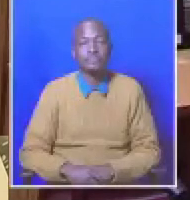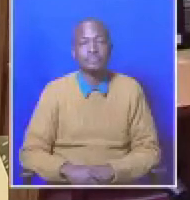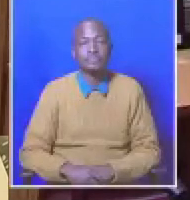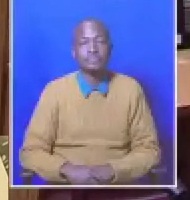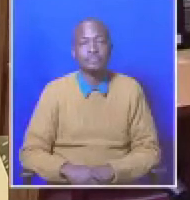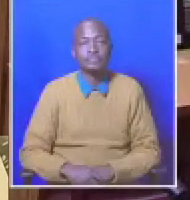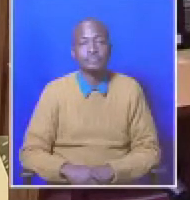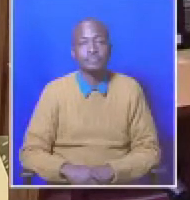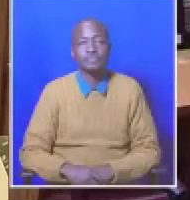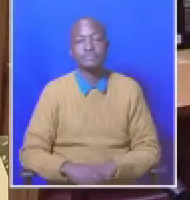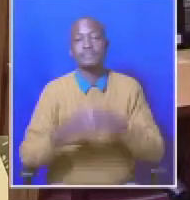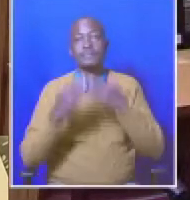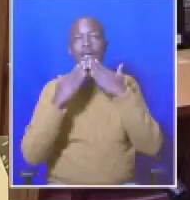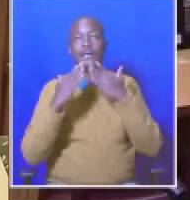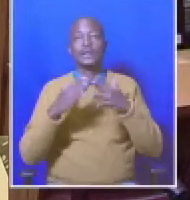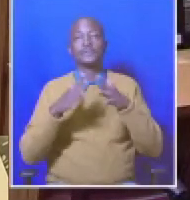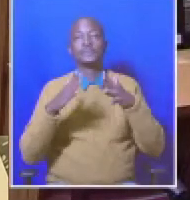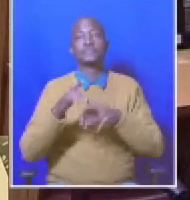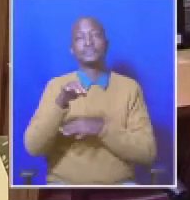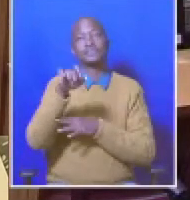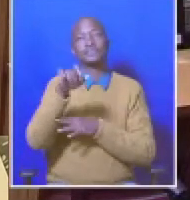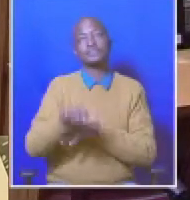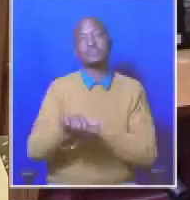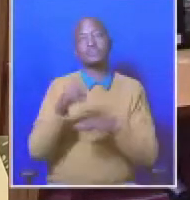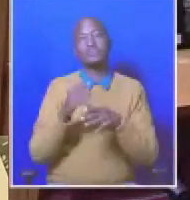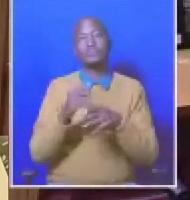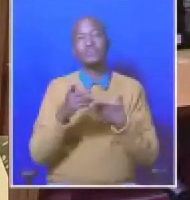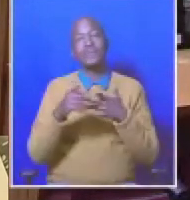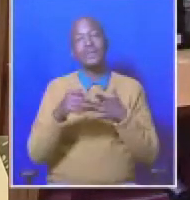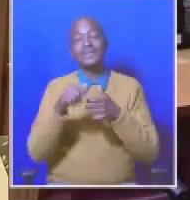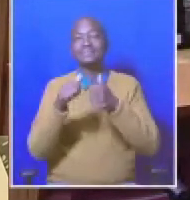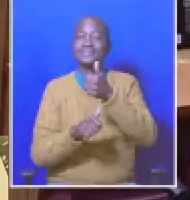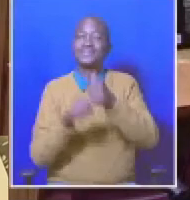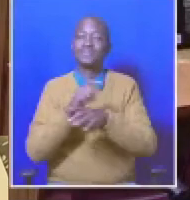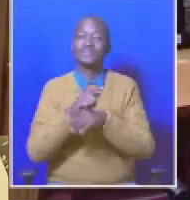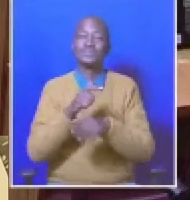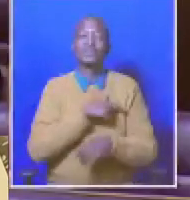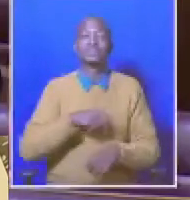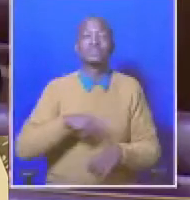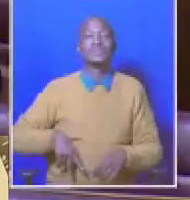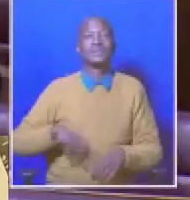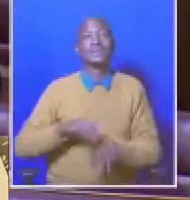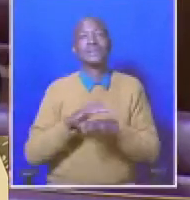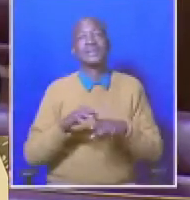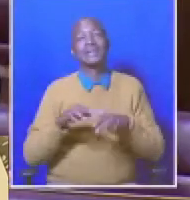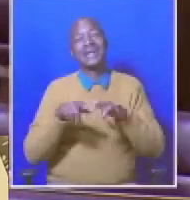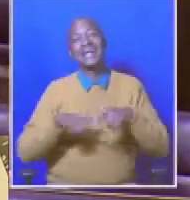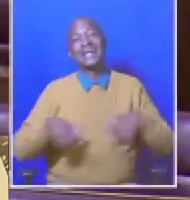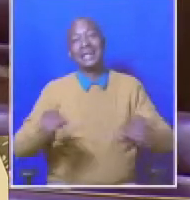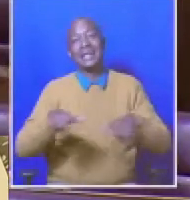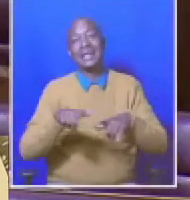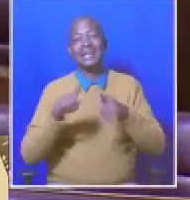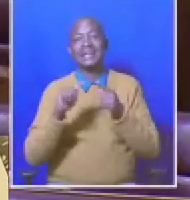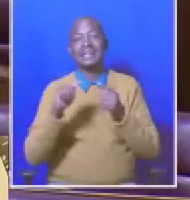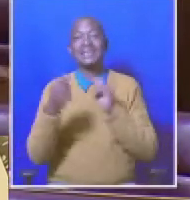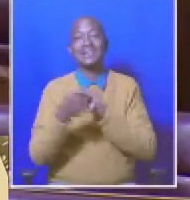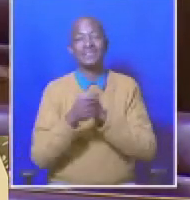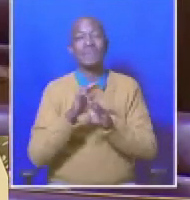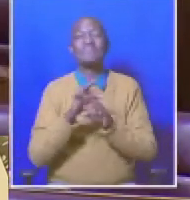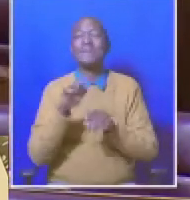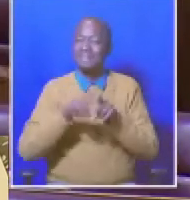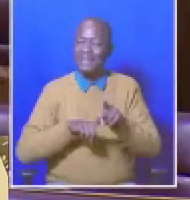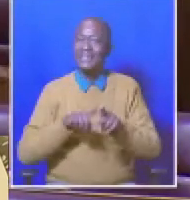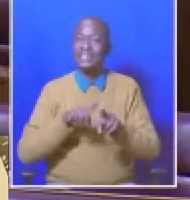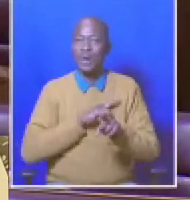Thank you, Honorable Chairperson. Honorable Deputy President, land reform has failed due to a lack of urgency